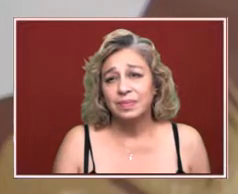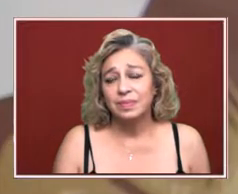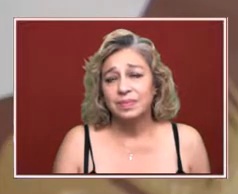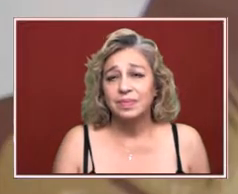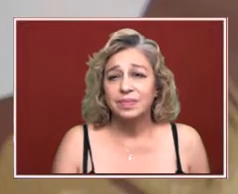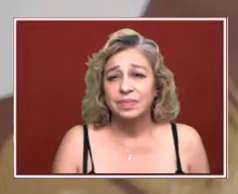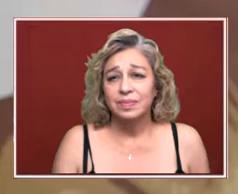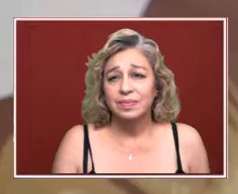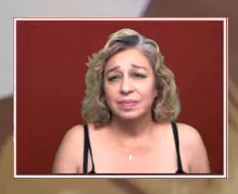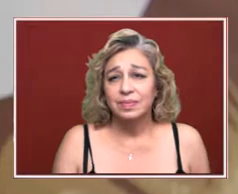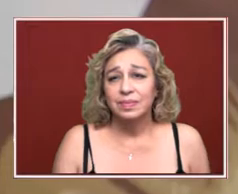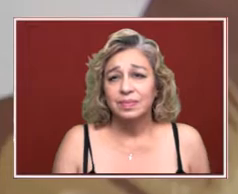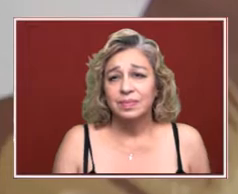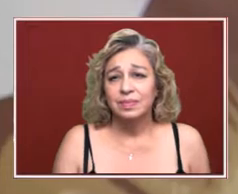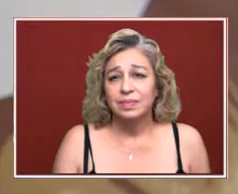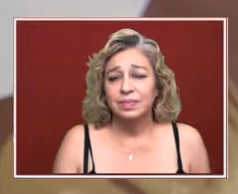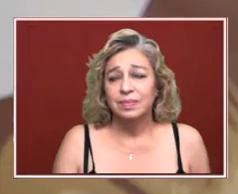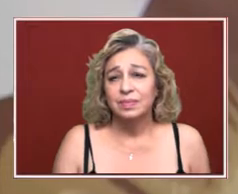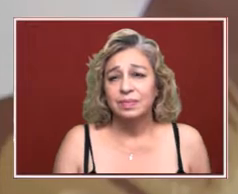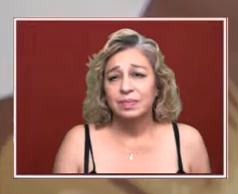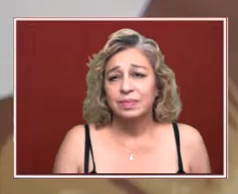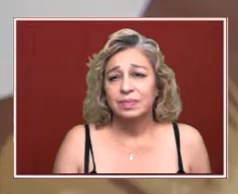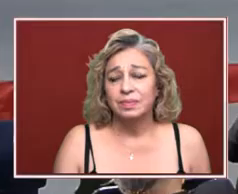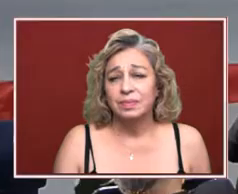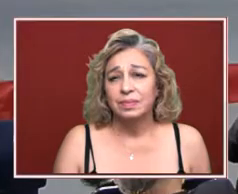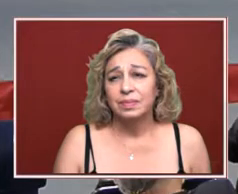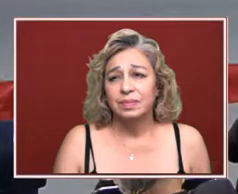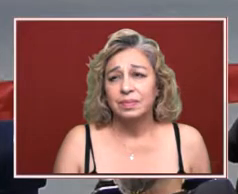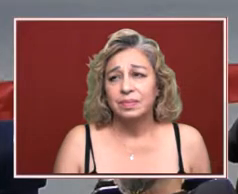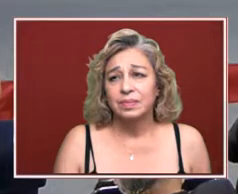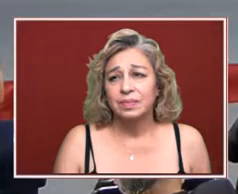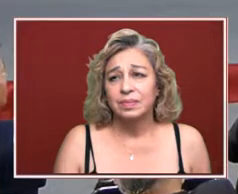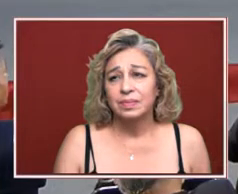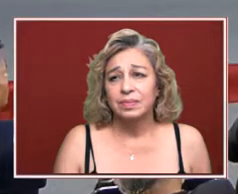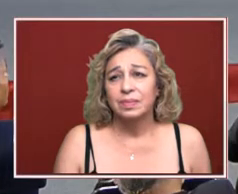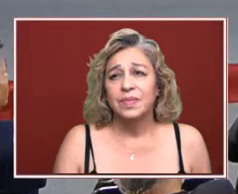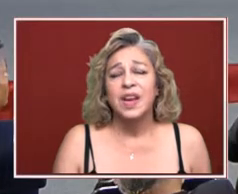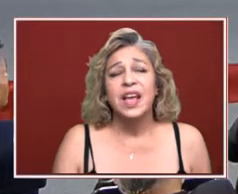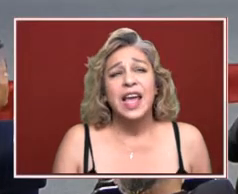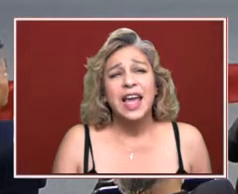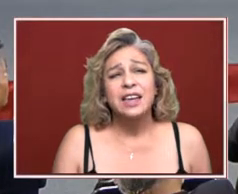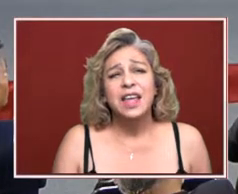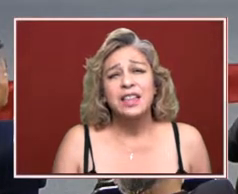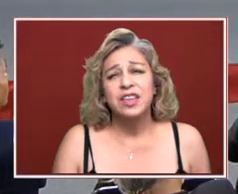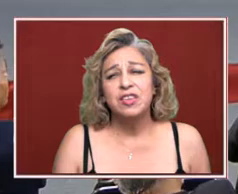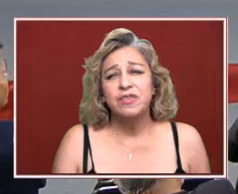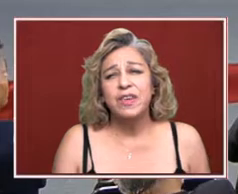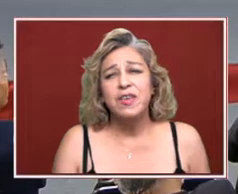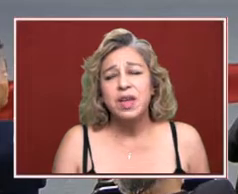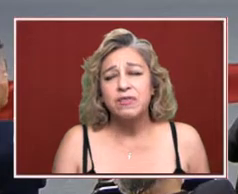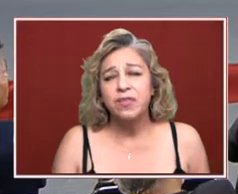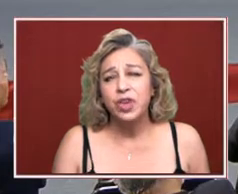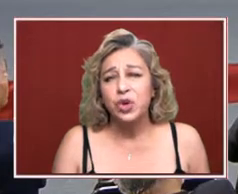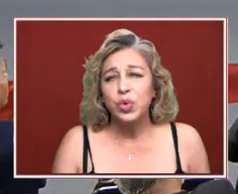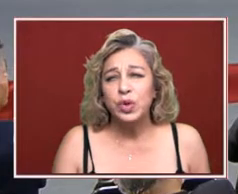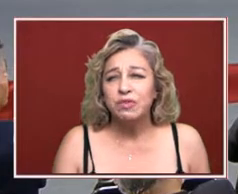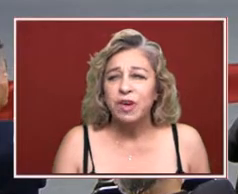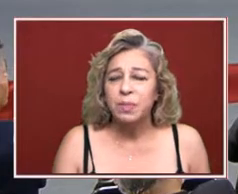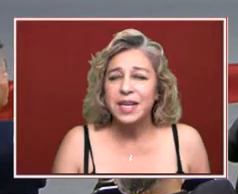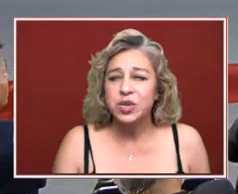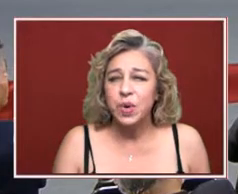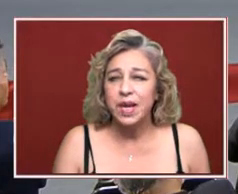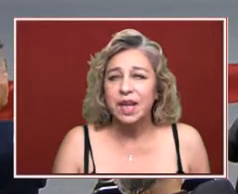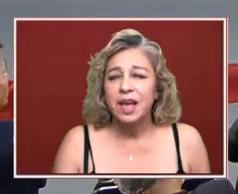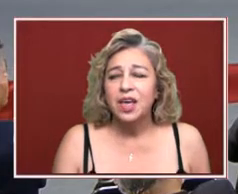sistemas democráticos que tienen el respaldo, la estabilidad. And that there are very few and